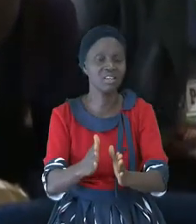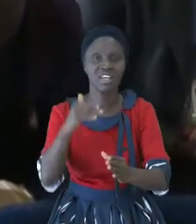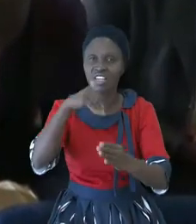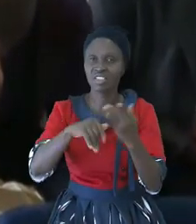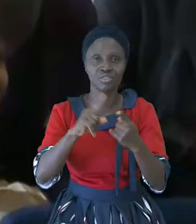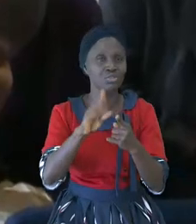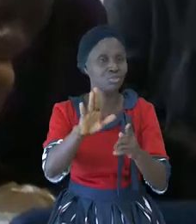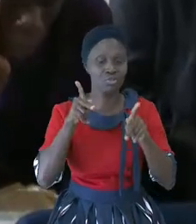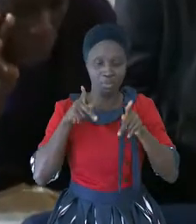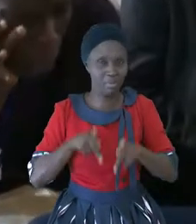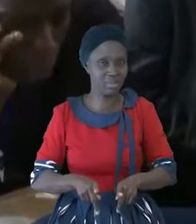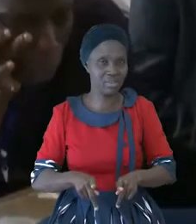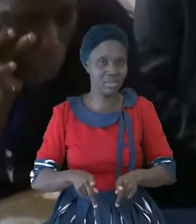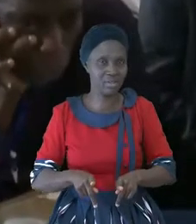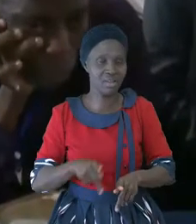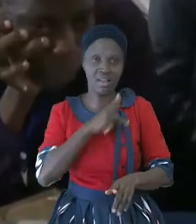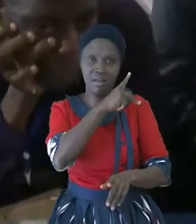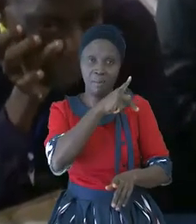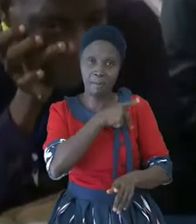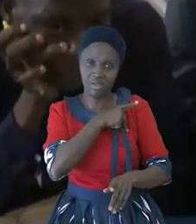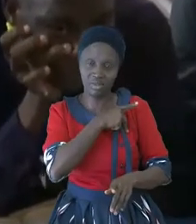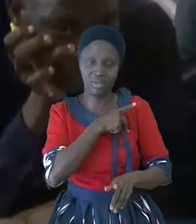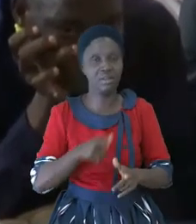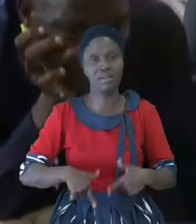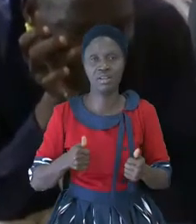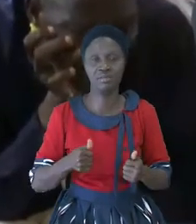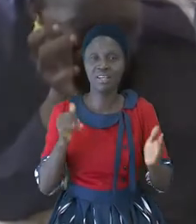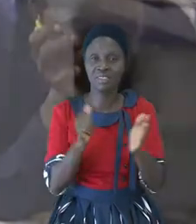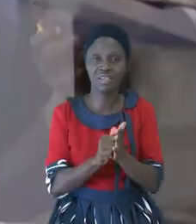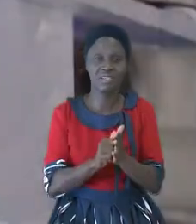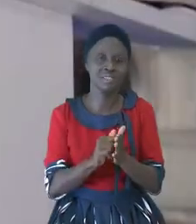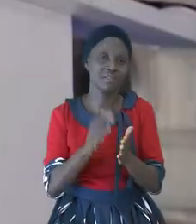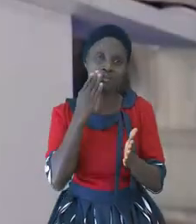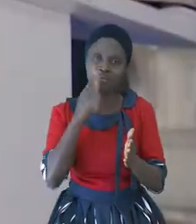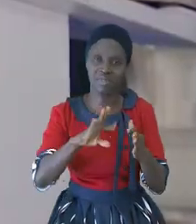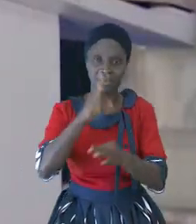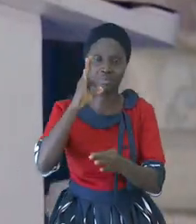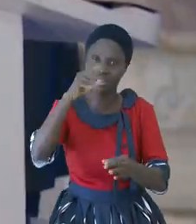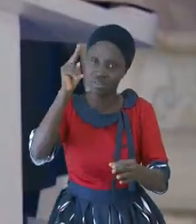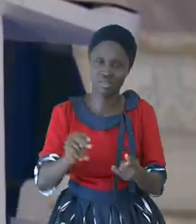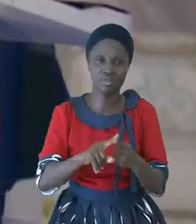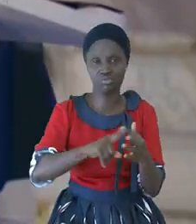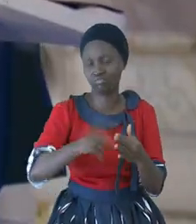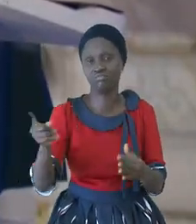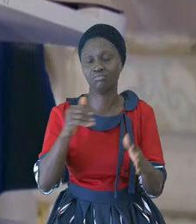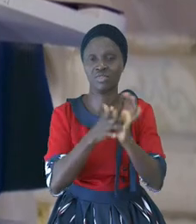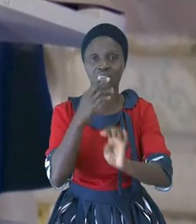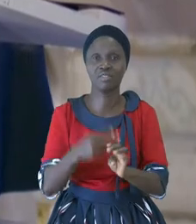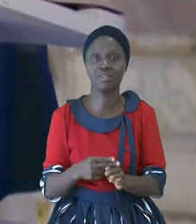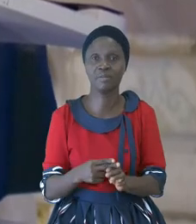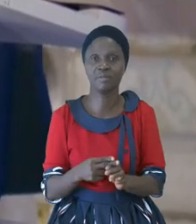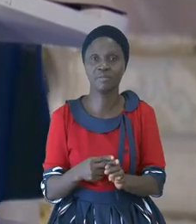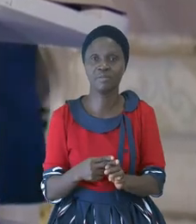your personality, that thing will have to vanish away. Yeah. You know, when two boys